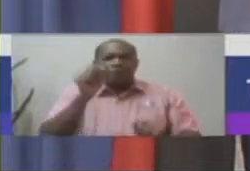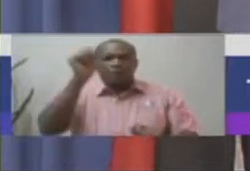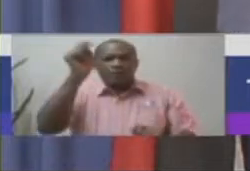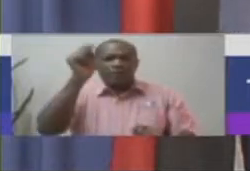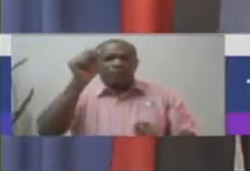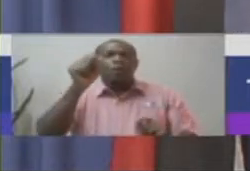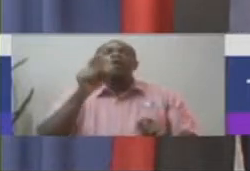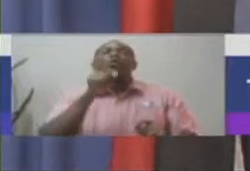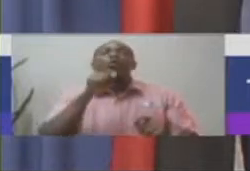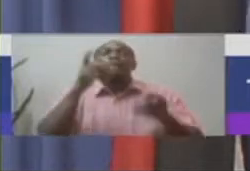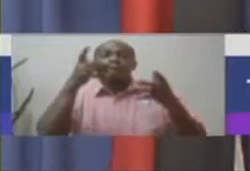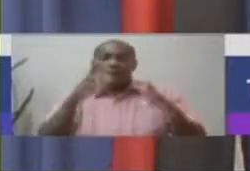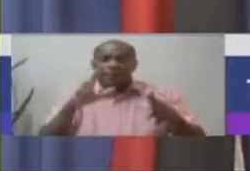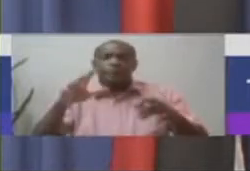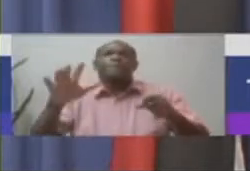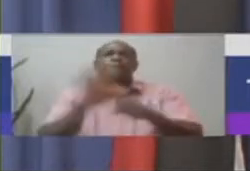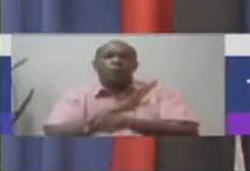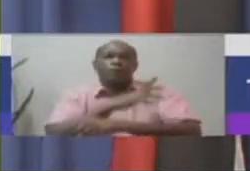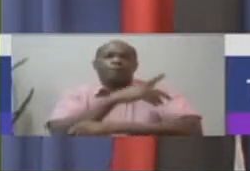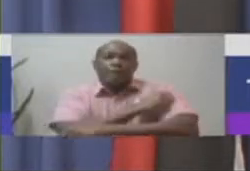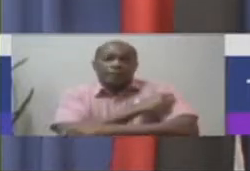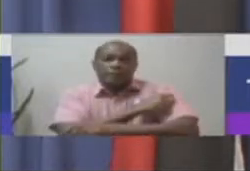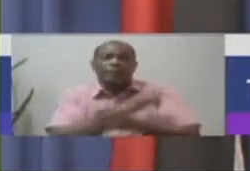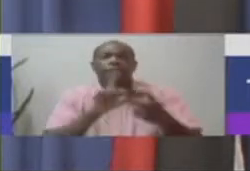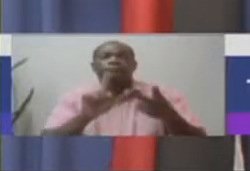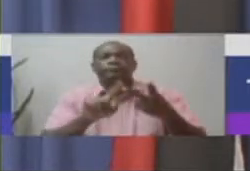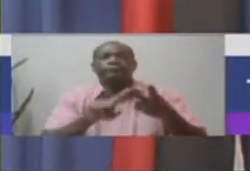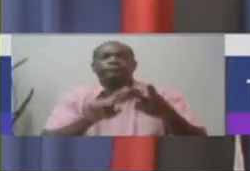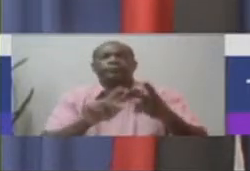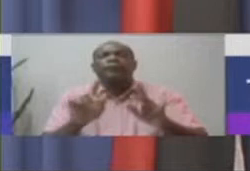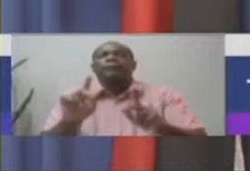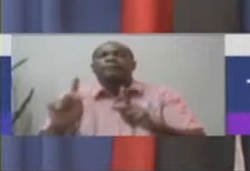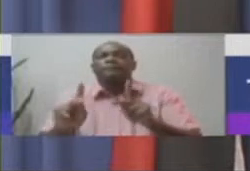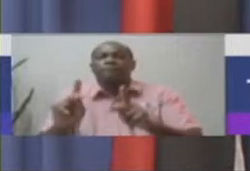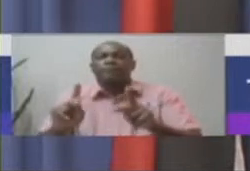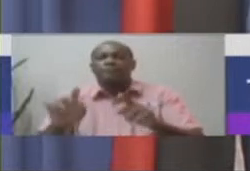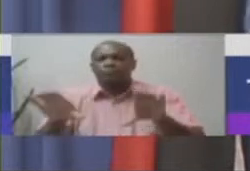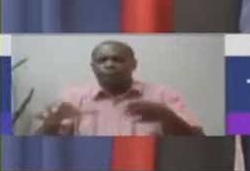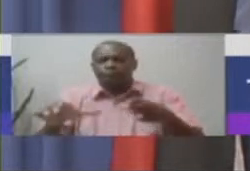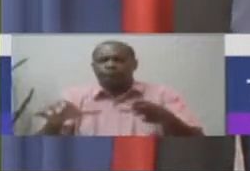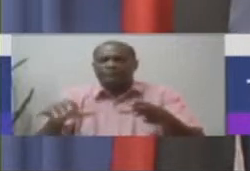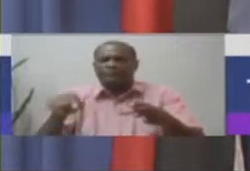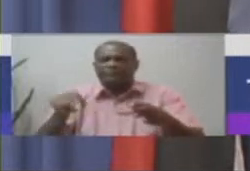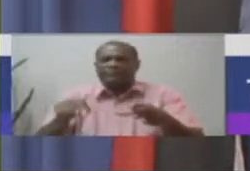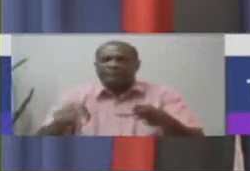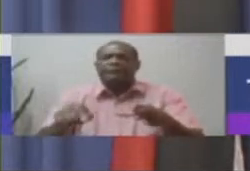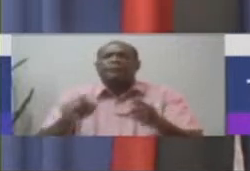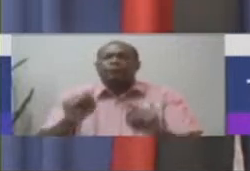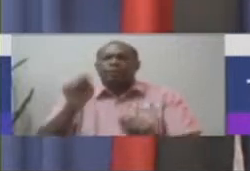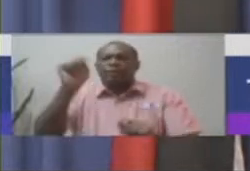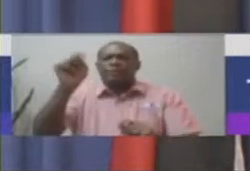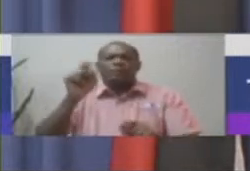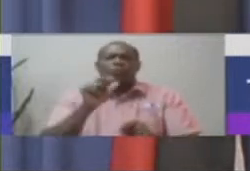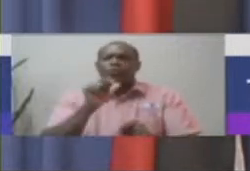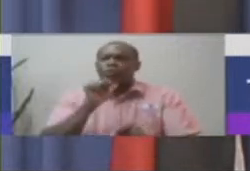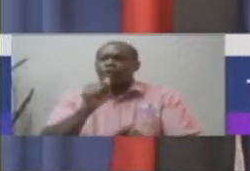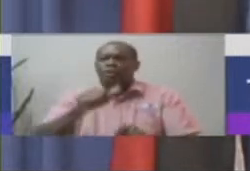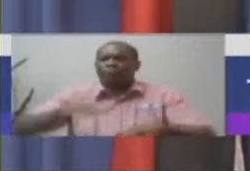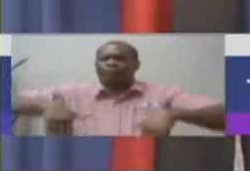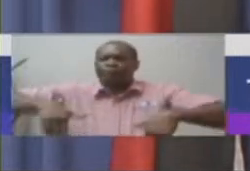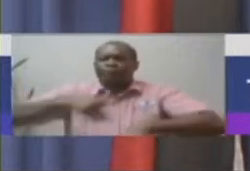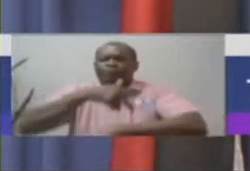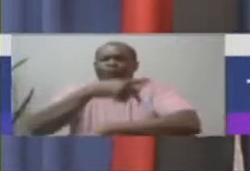Category 2, citizens of Trinidad and Tobago unvaccinated. And category 3,